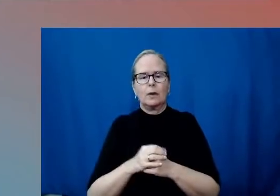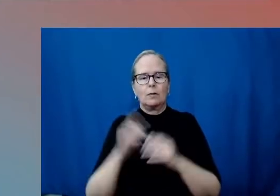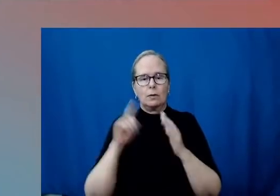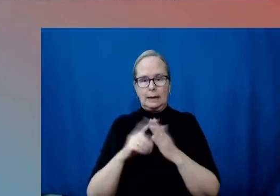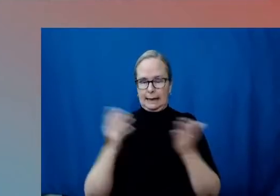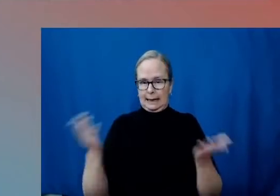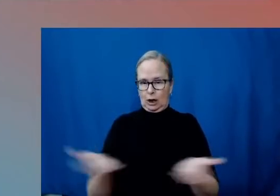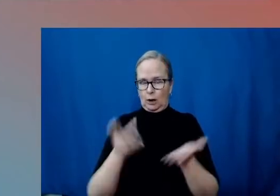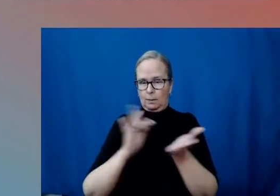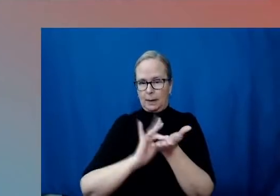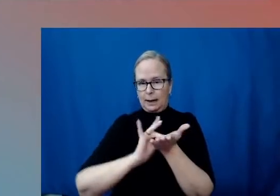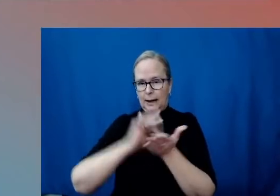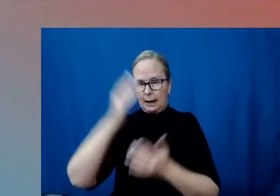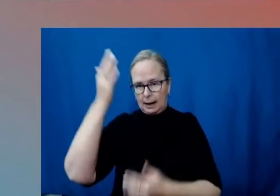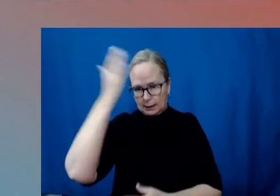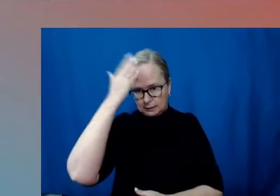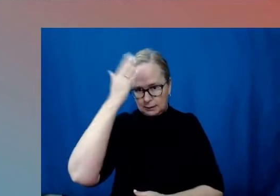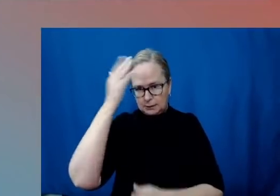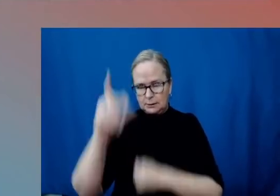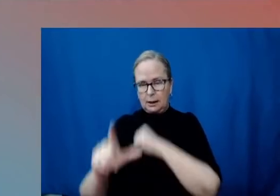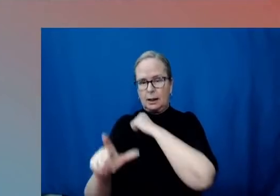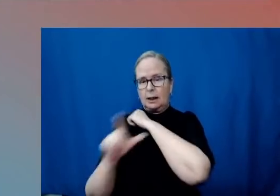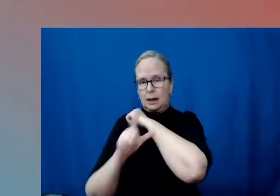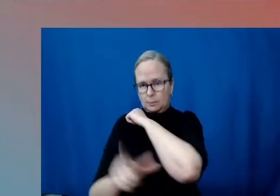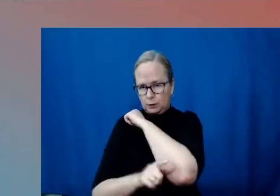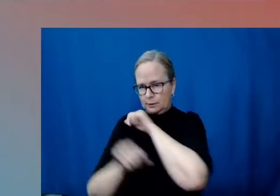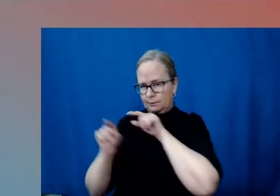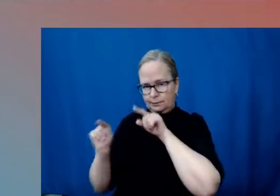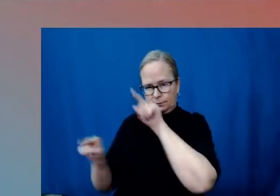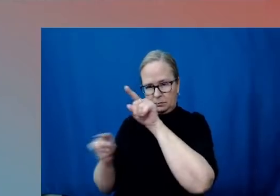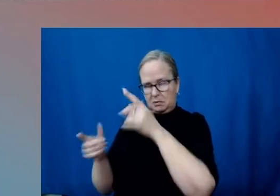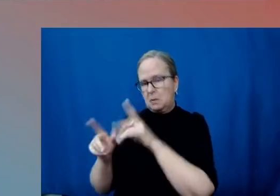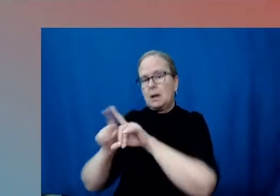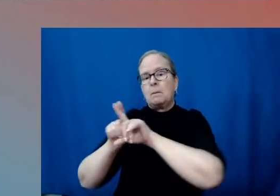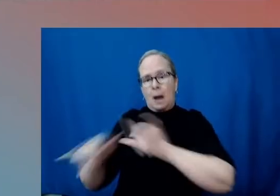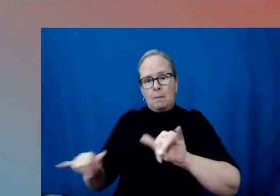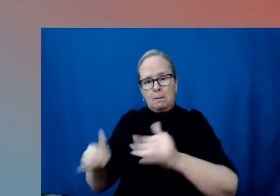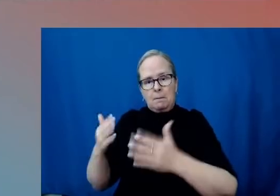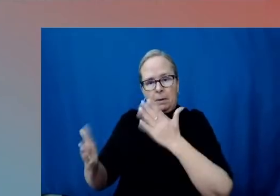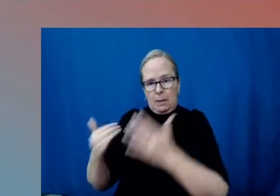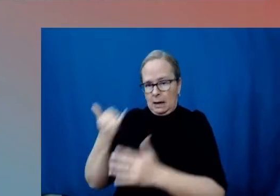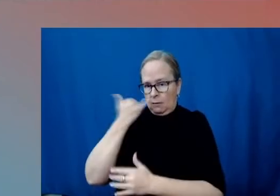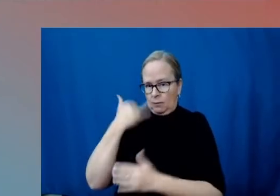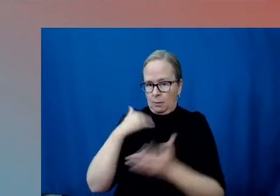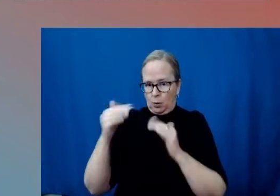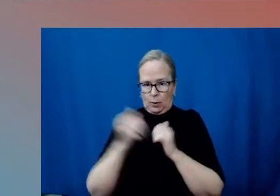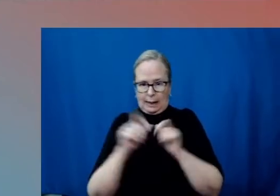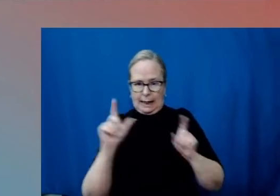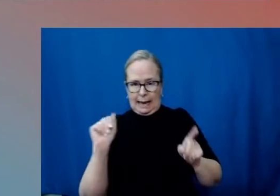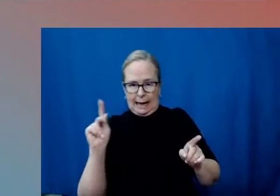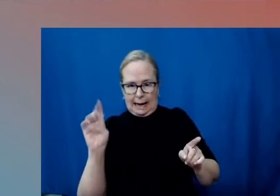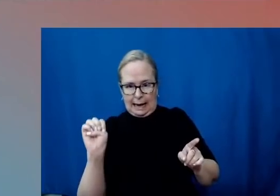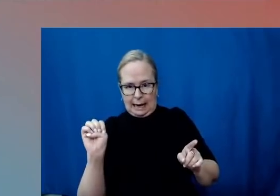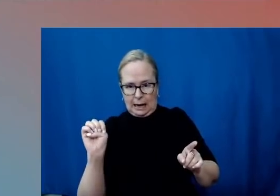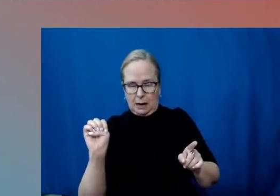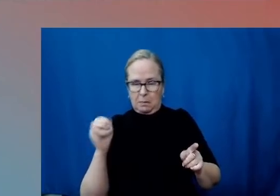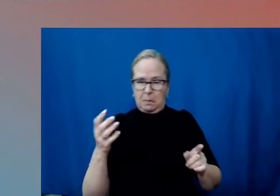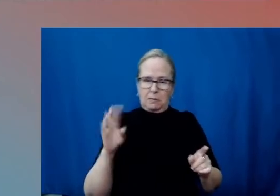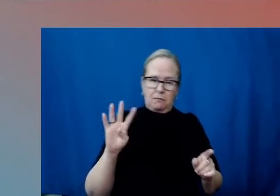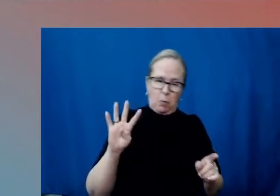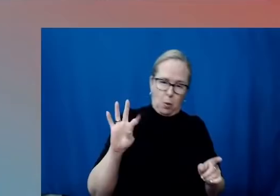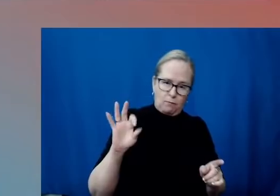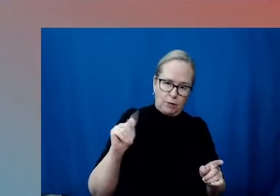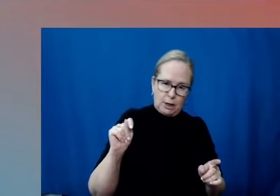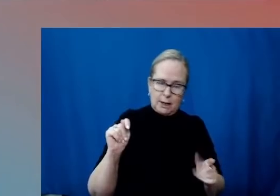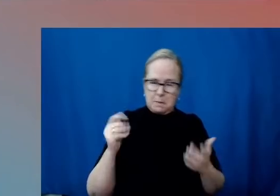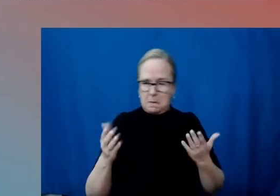and Lethbridge and Fort Maxey, but meanwhile it's a couple feet over everybody's head in Edmonton, Calgary, and Red